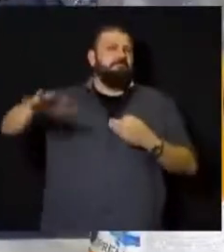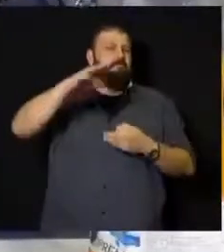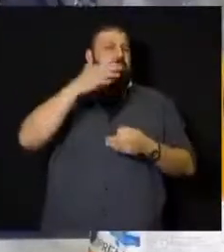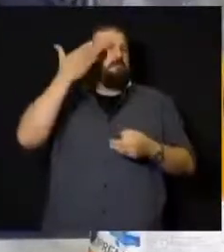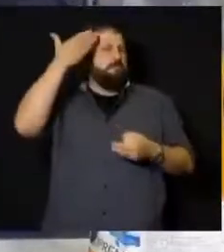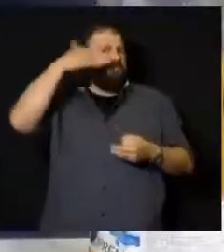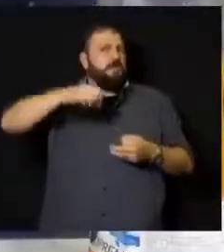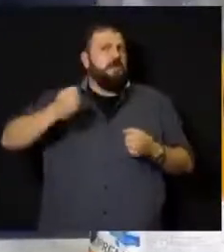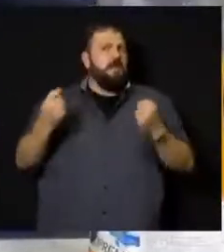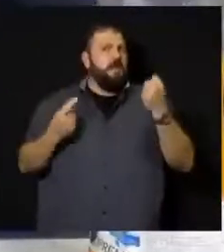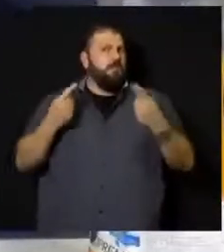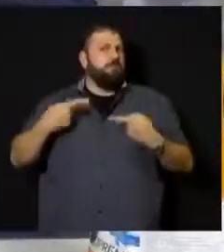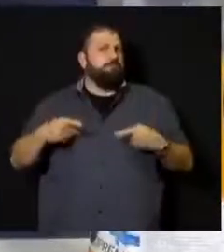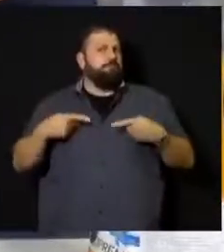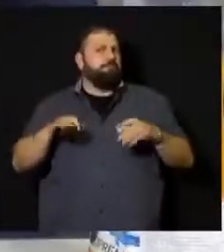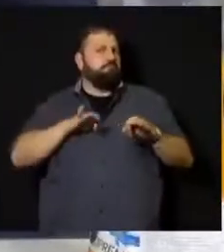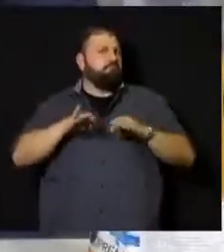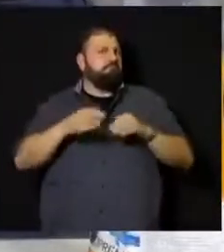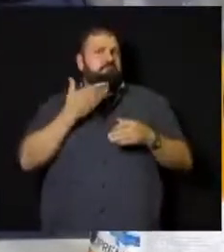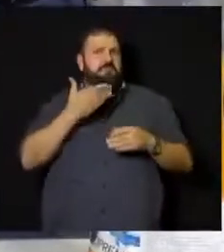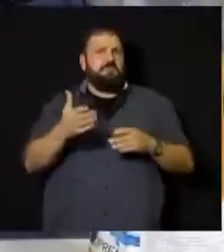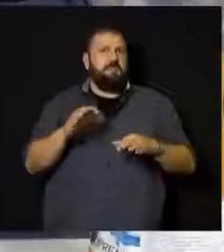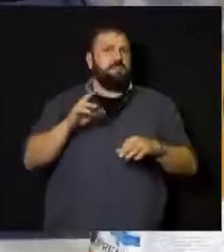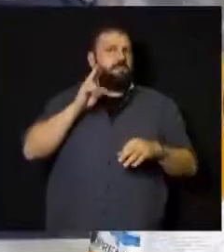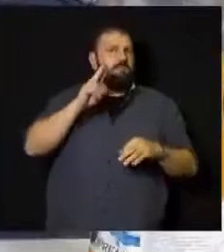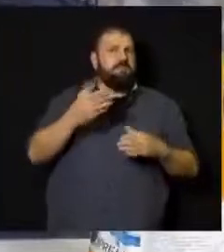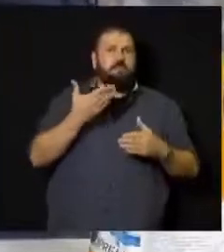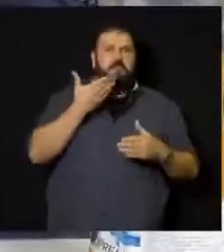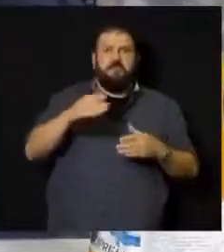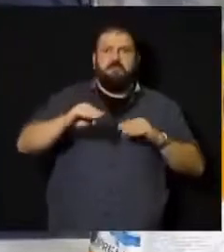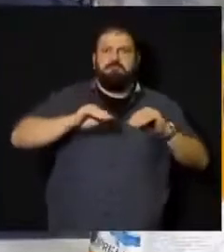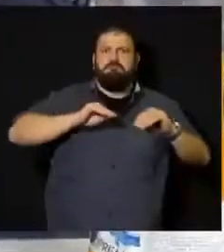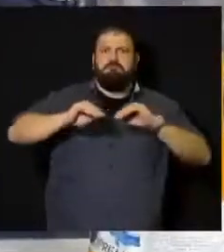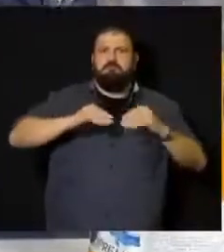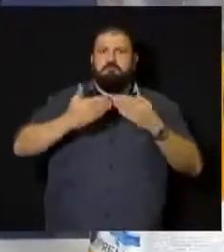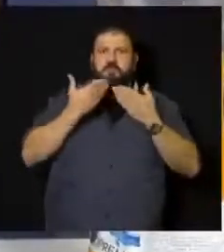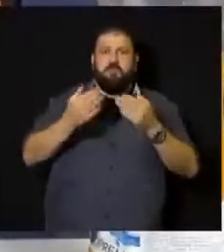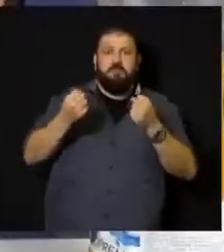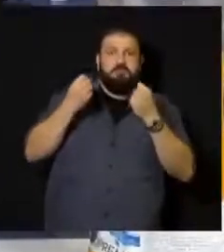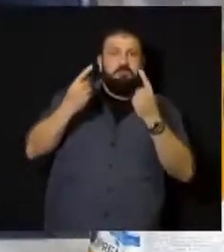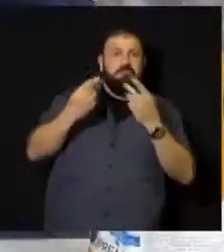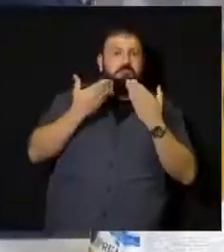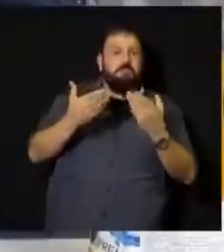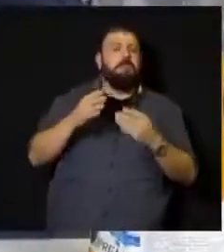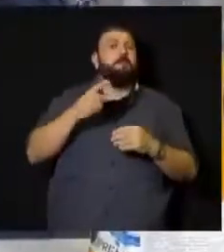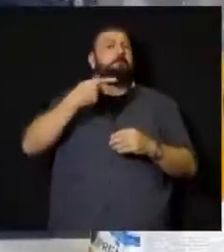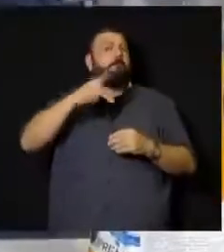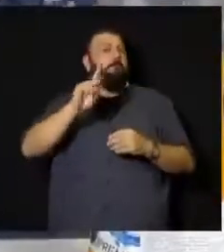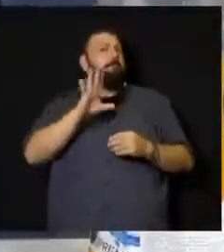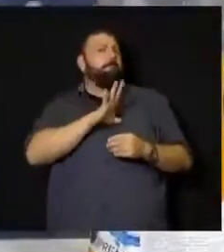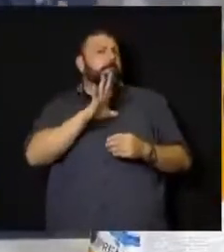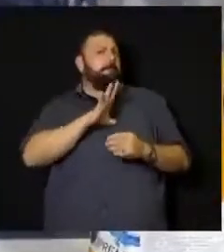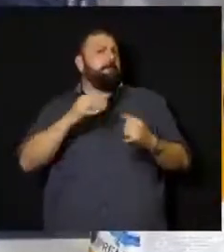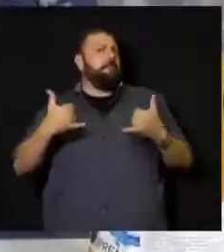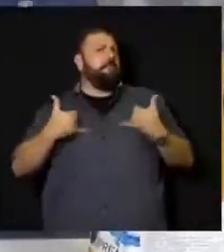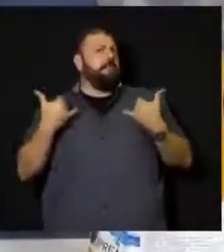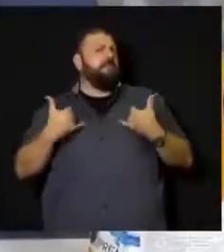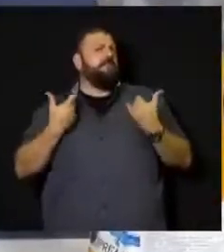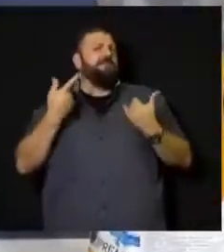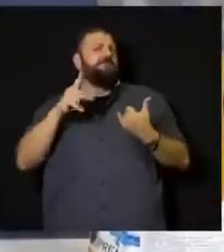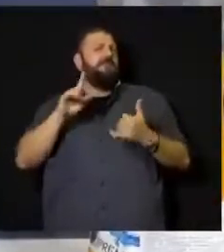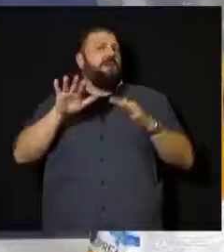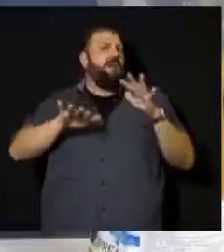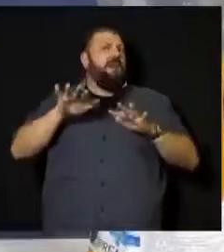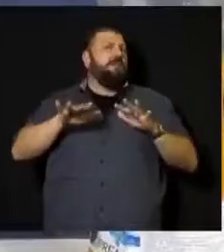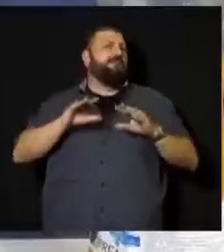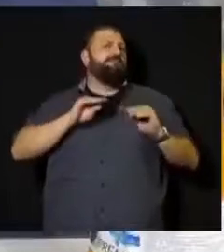we have worked with people who learn very, very quickly, who are 50 years old, but they actually learn very quickly. And there's sometimes younger people who